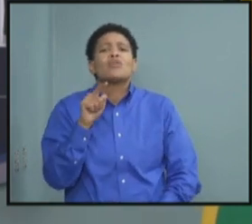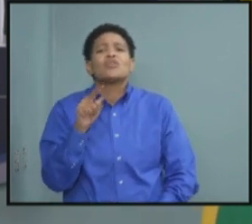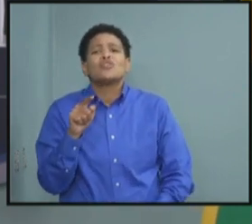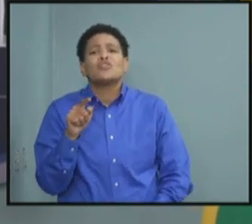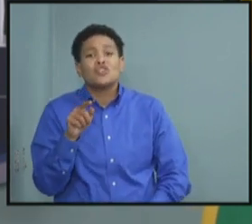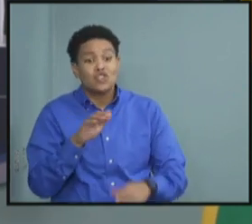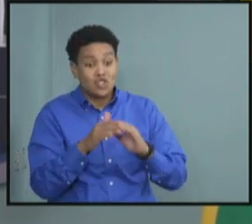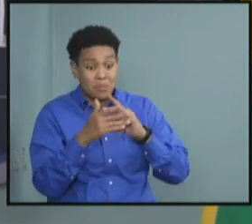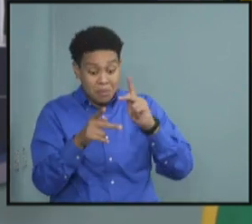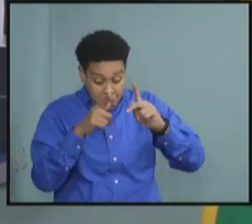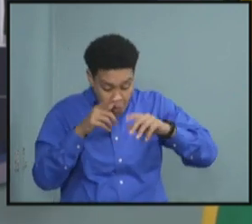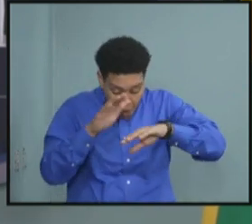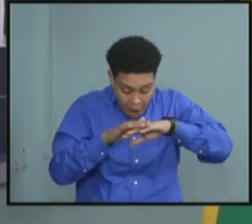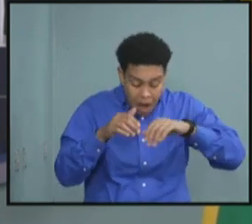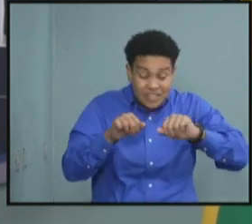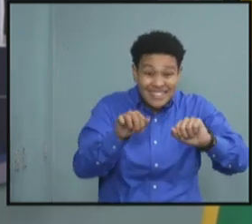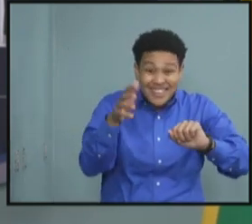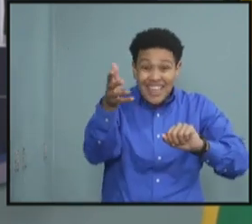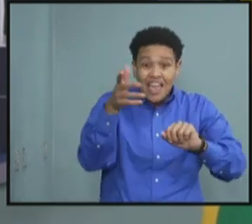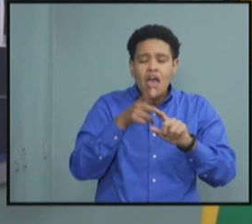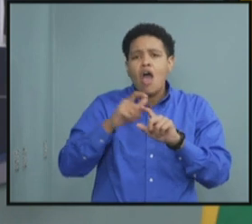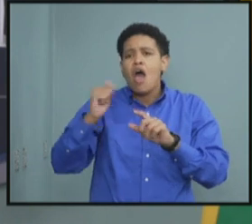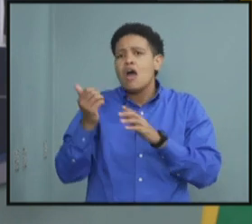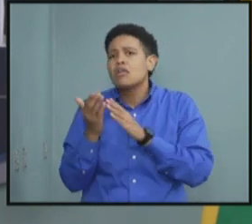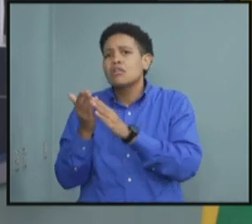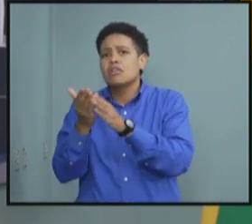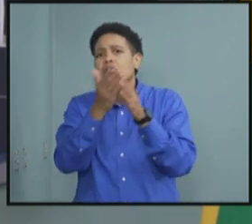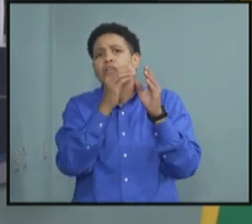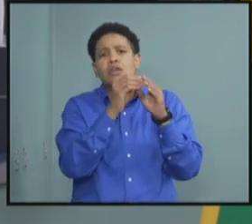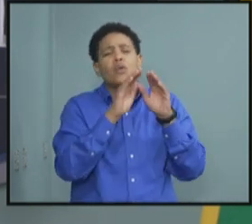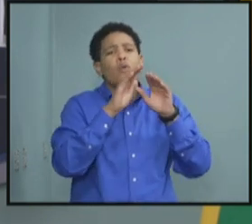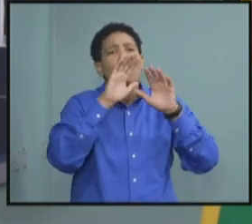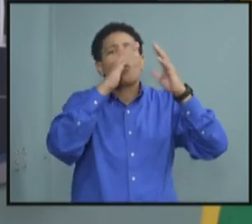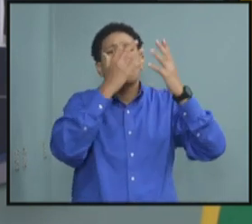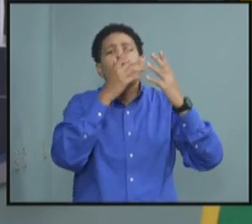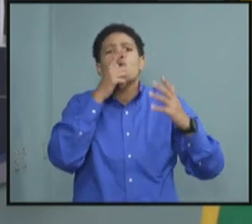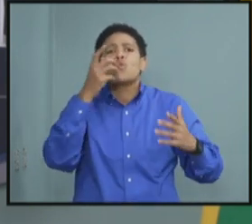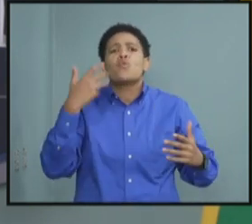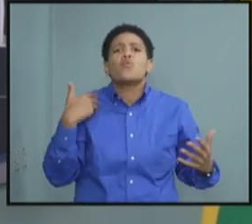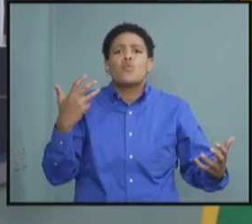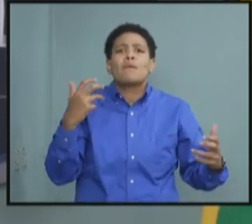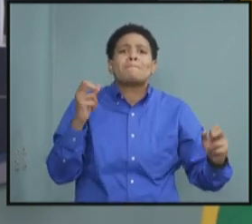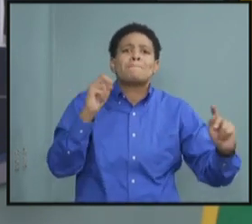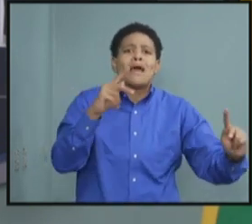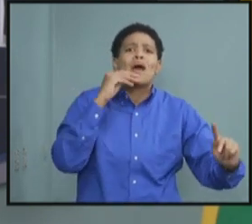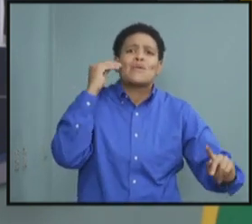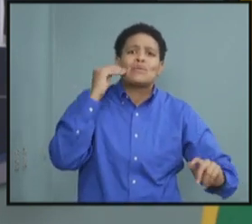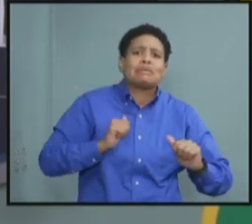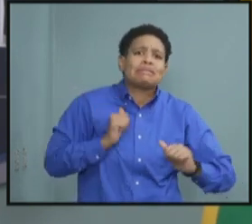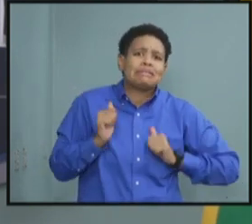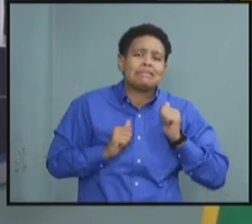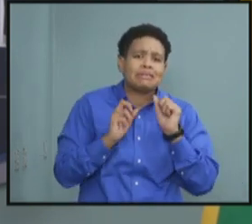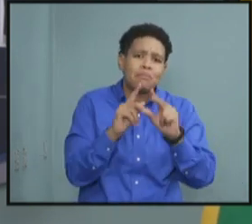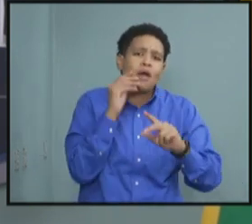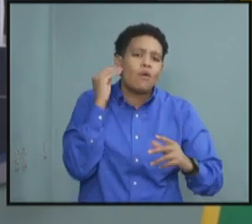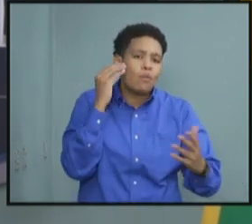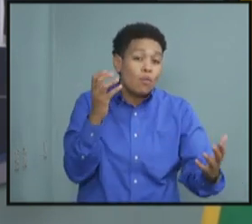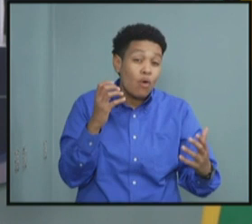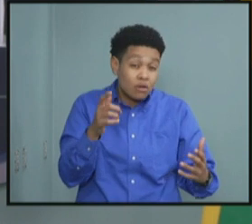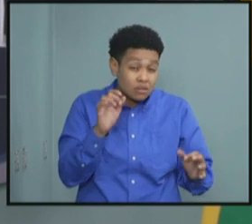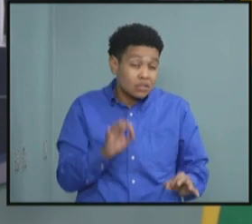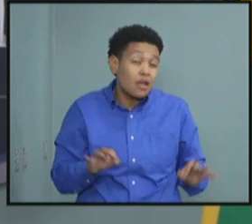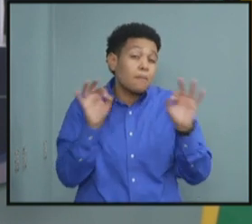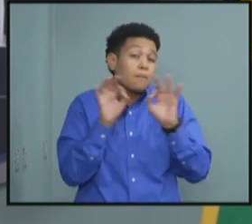Jamaican seafarers on other vessels around the world who may be seeking to come back home. It is